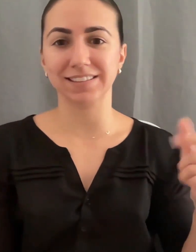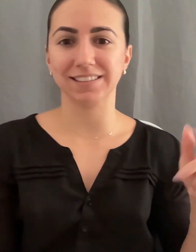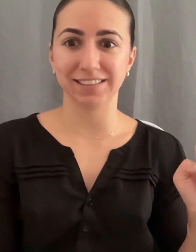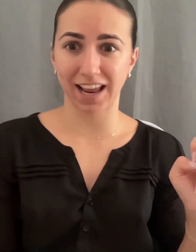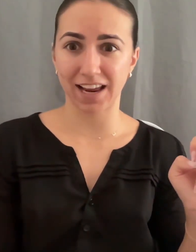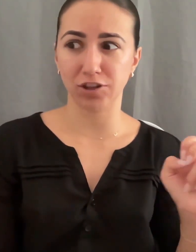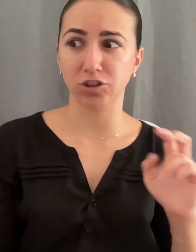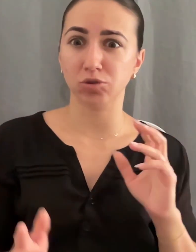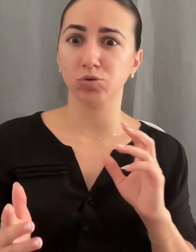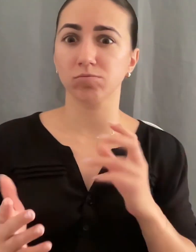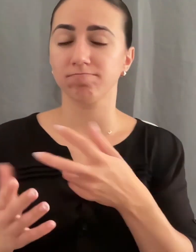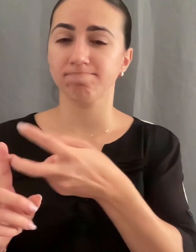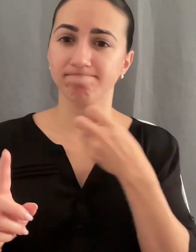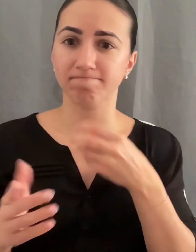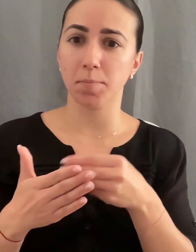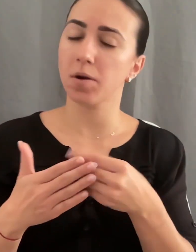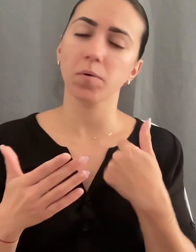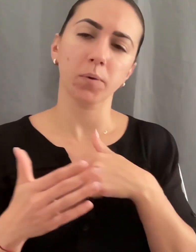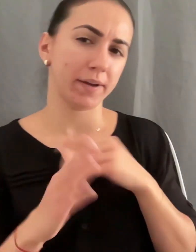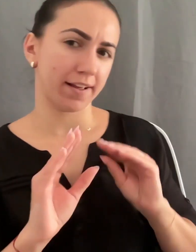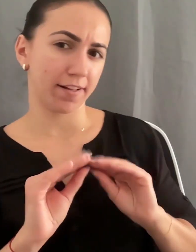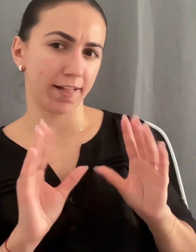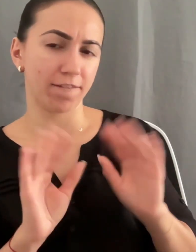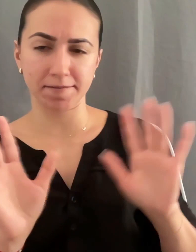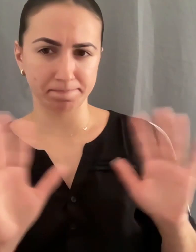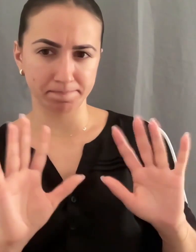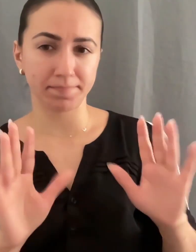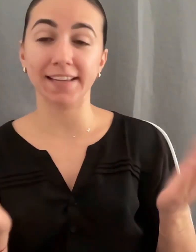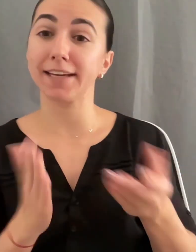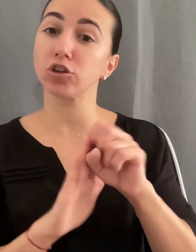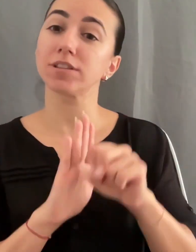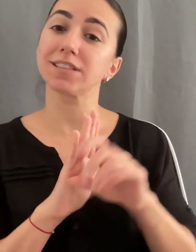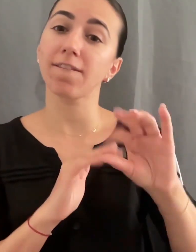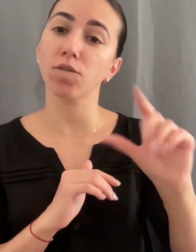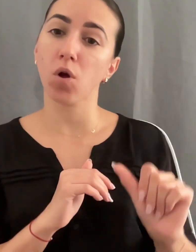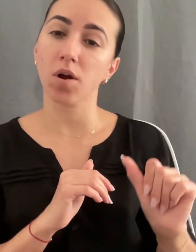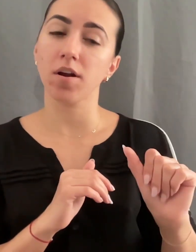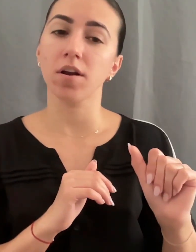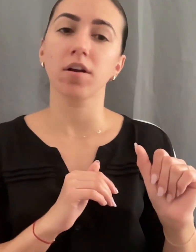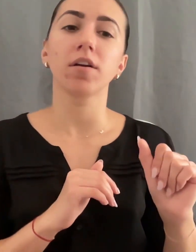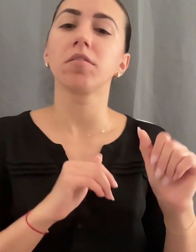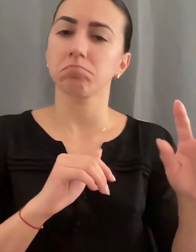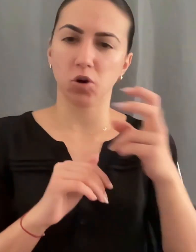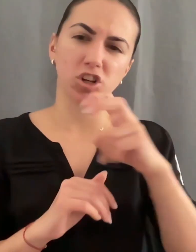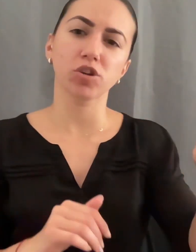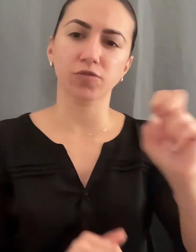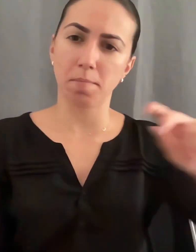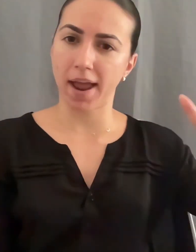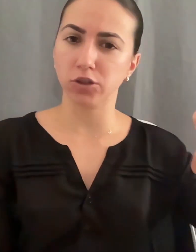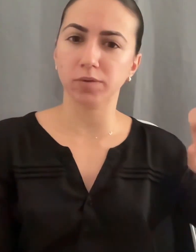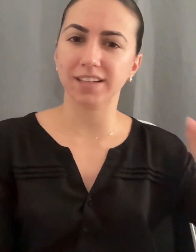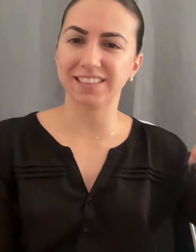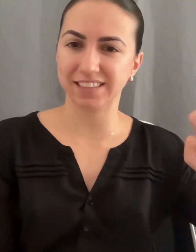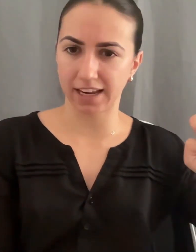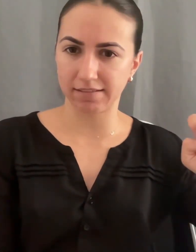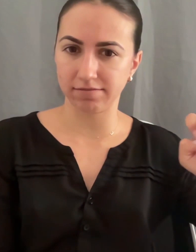an ABLE account, but we clarified that and said, no, here in the state of Florida, we're going to allow it to go to the estate. And your